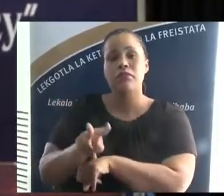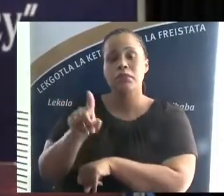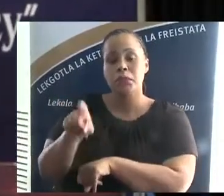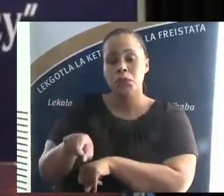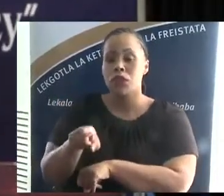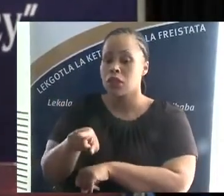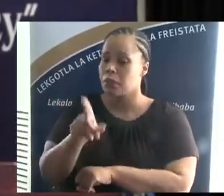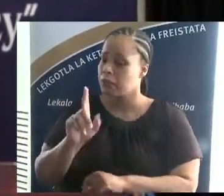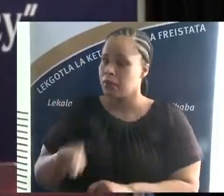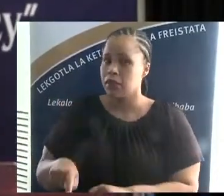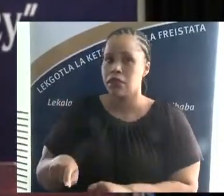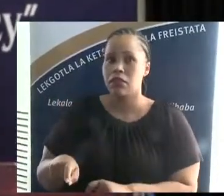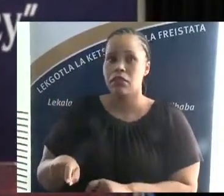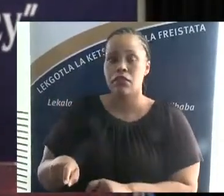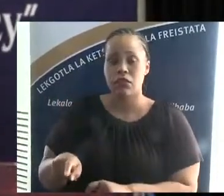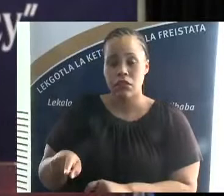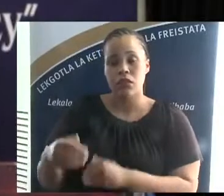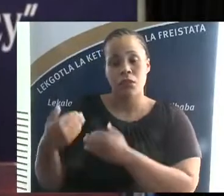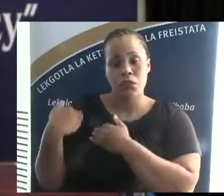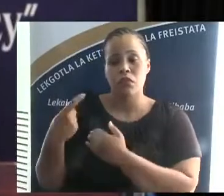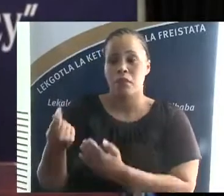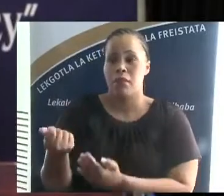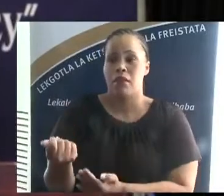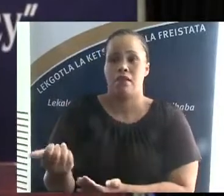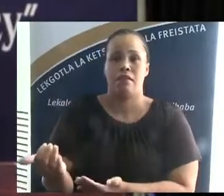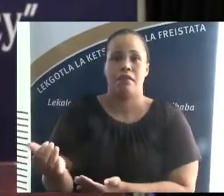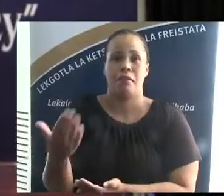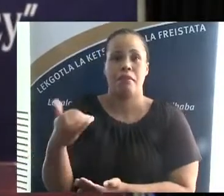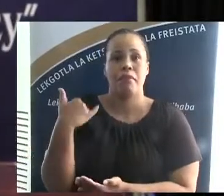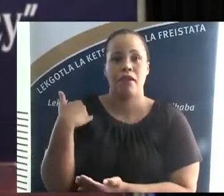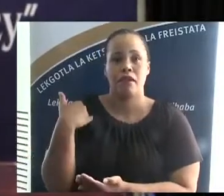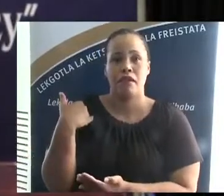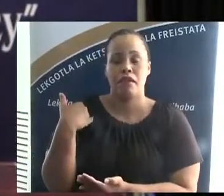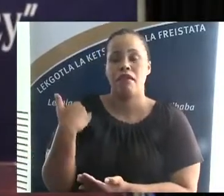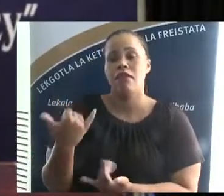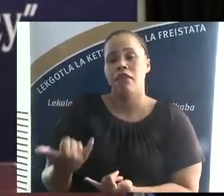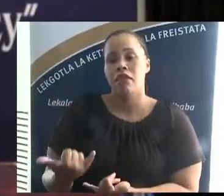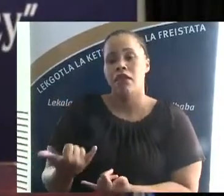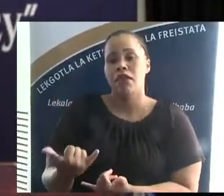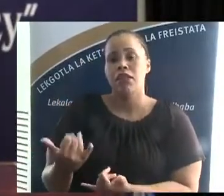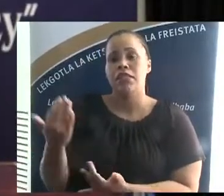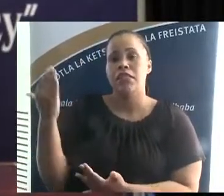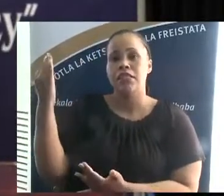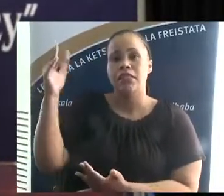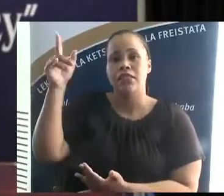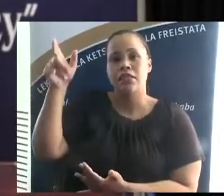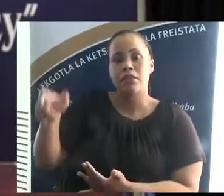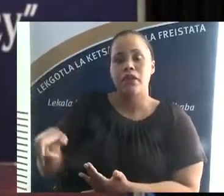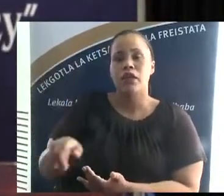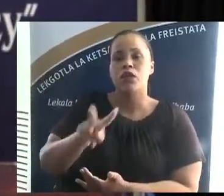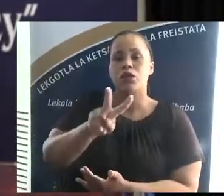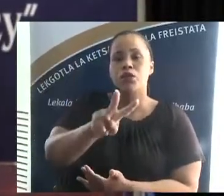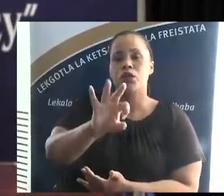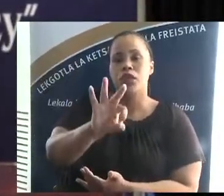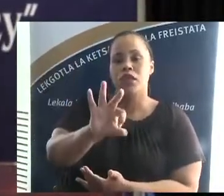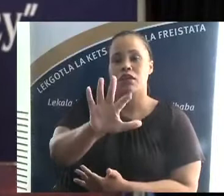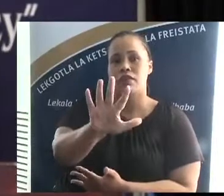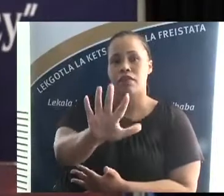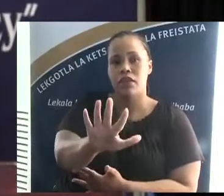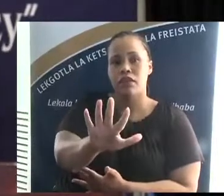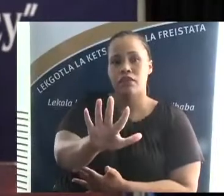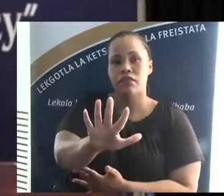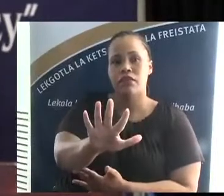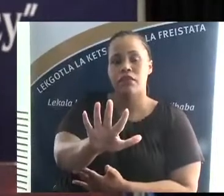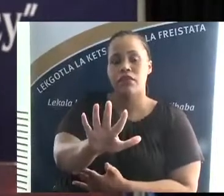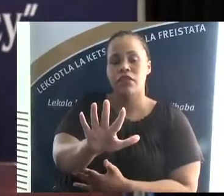action for recoveries of those money. If needed, Madam Speaker, the 235 attendance